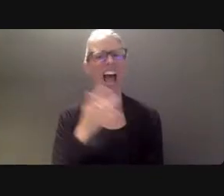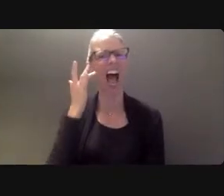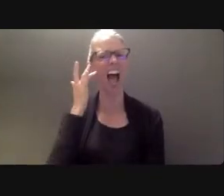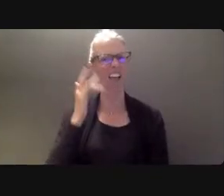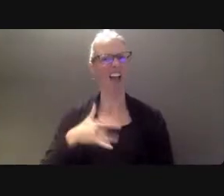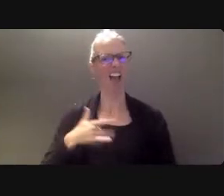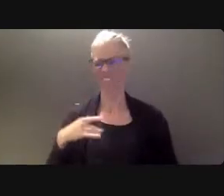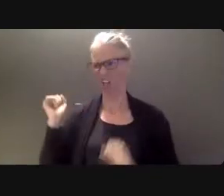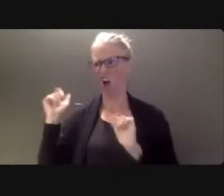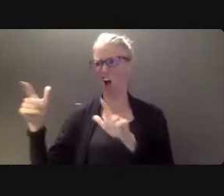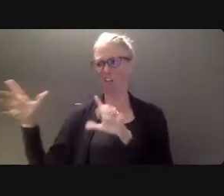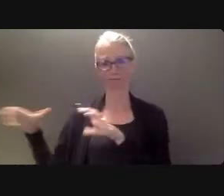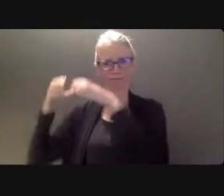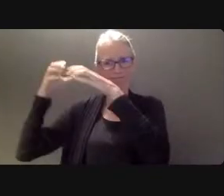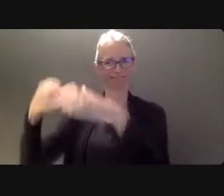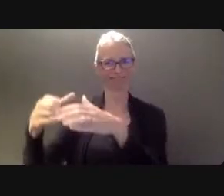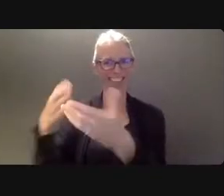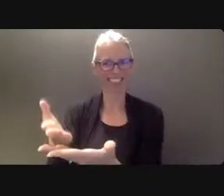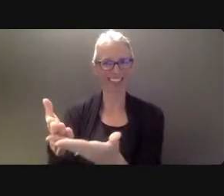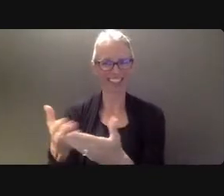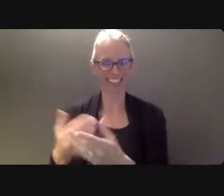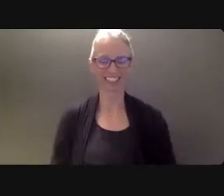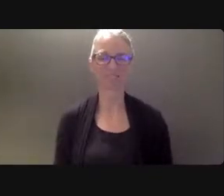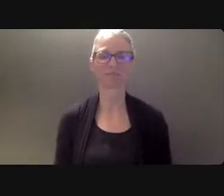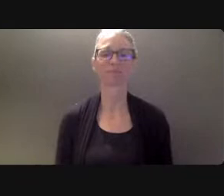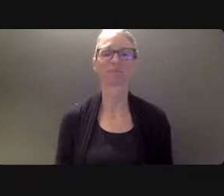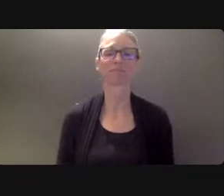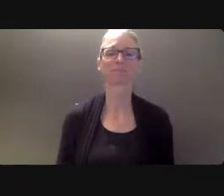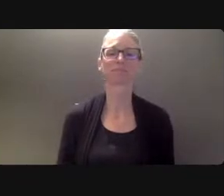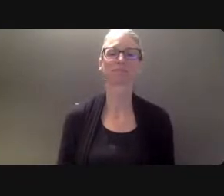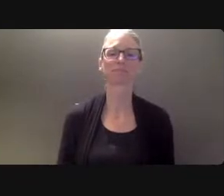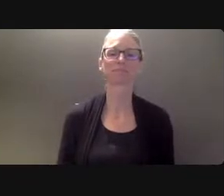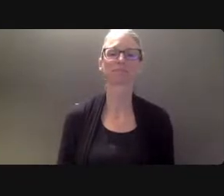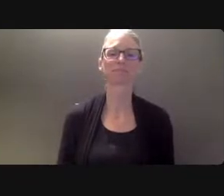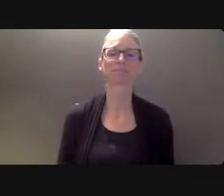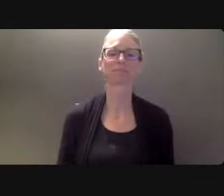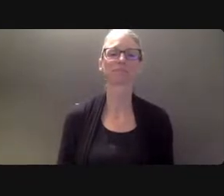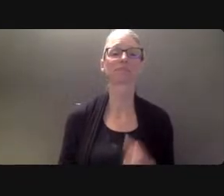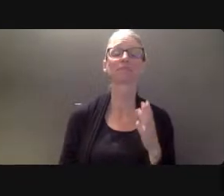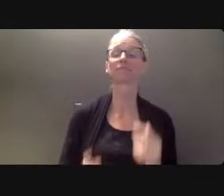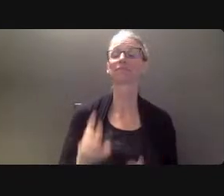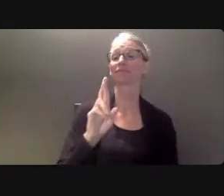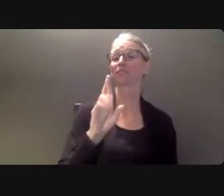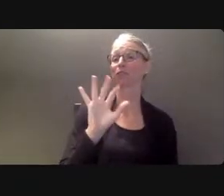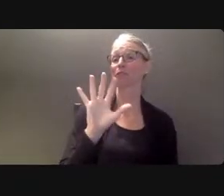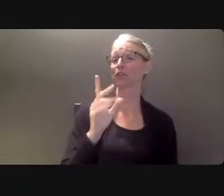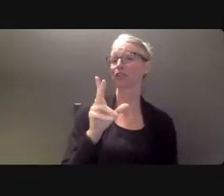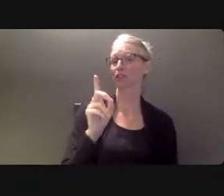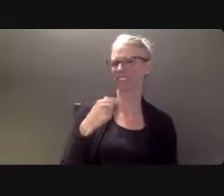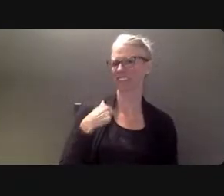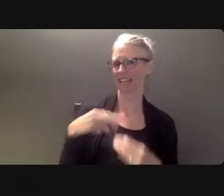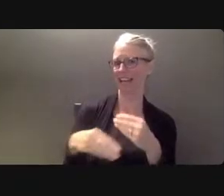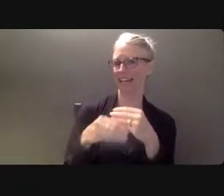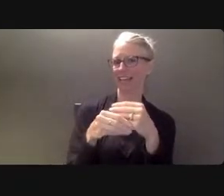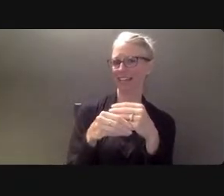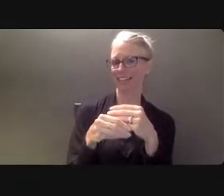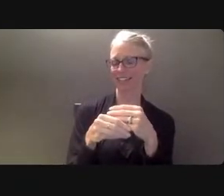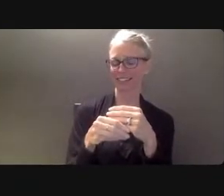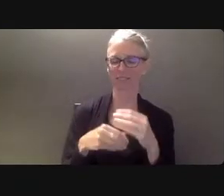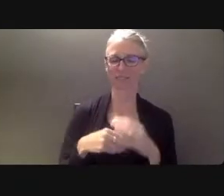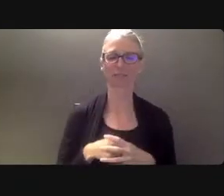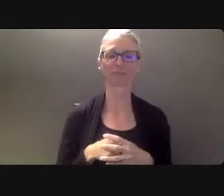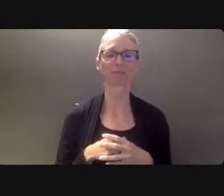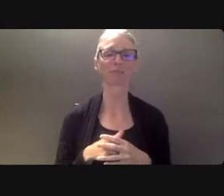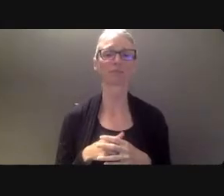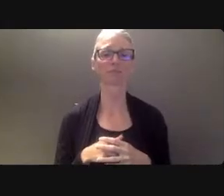there. So thanks, Heather, for that plug. And I was just going to add more to that too, and it